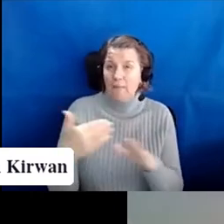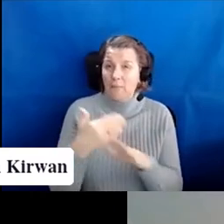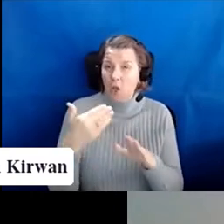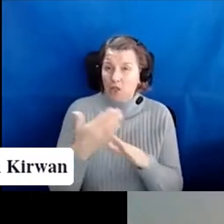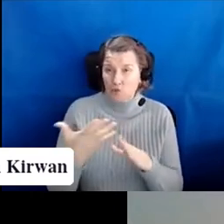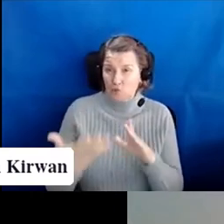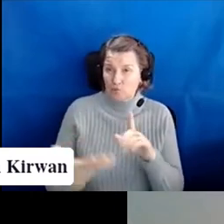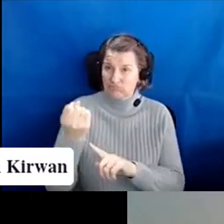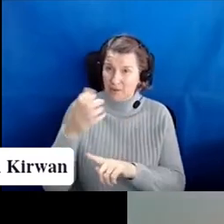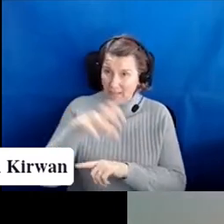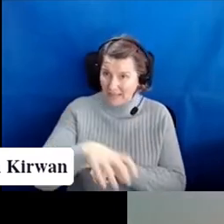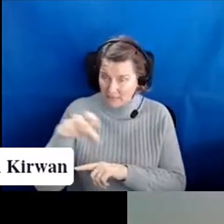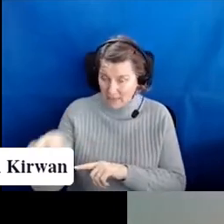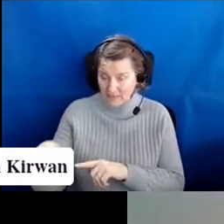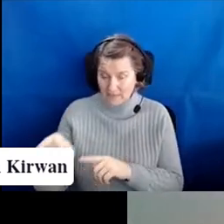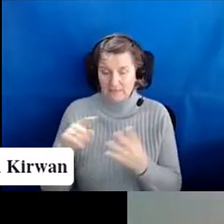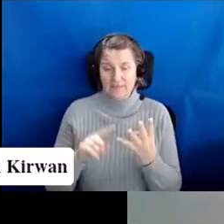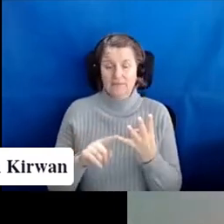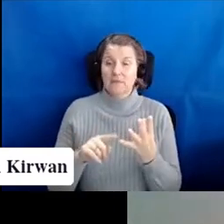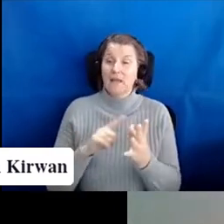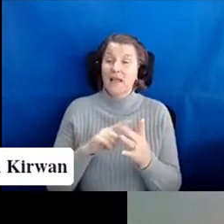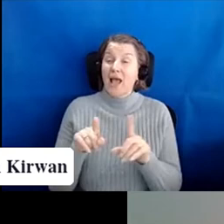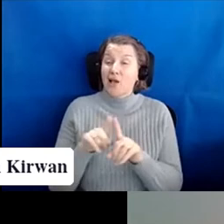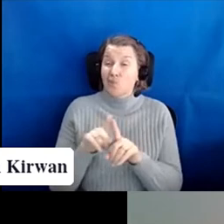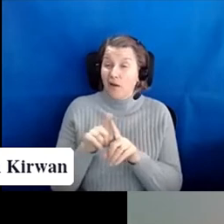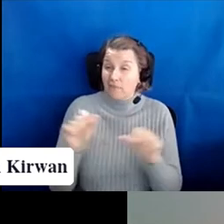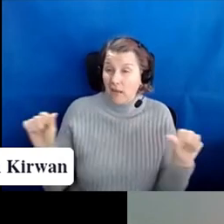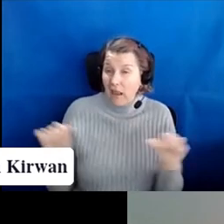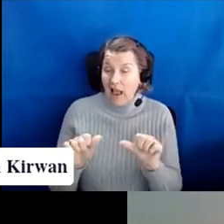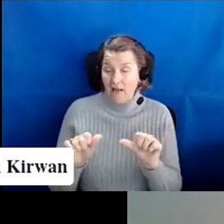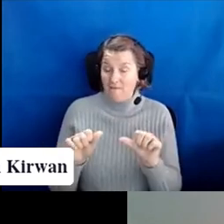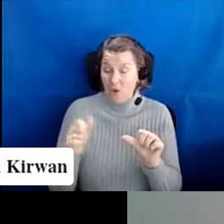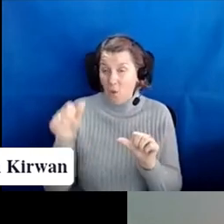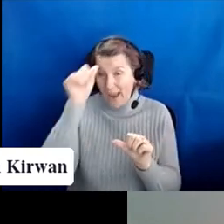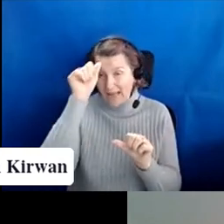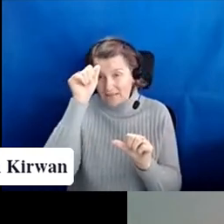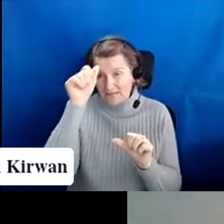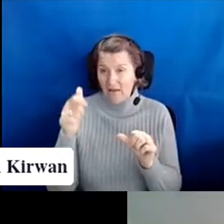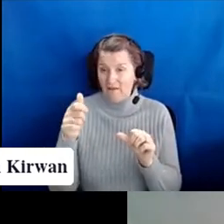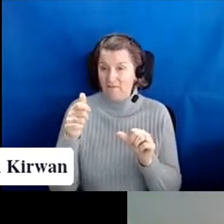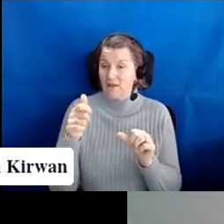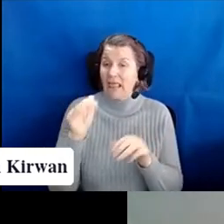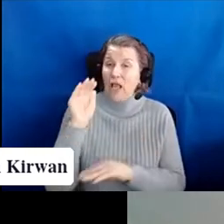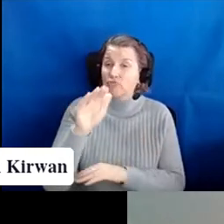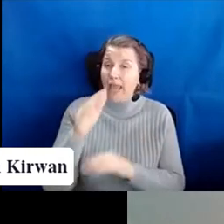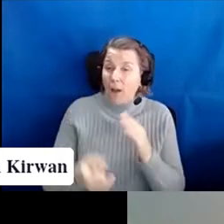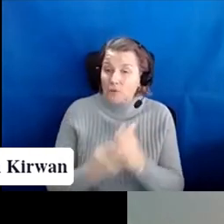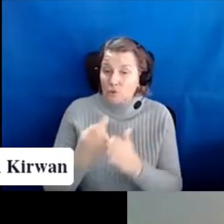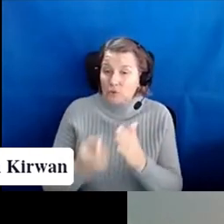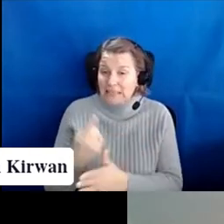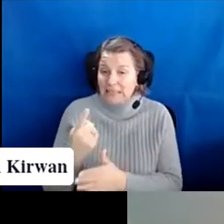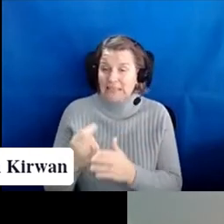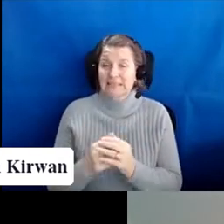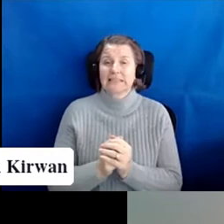on, and then also a lack of awareness about career opportunities which exist within the cultural heritage